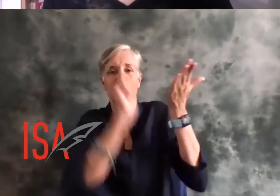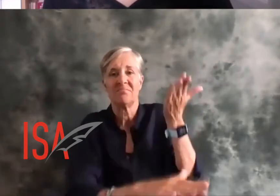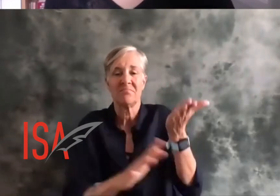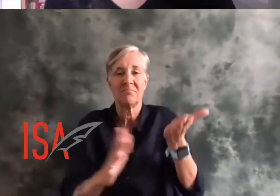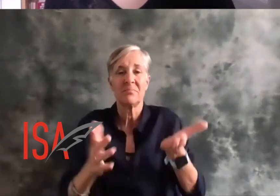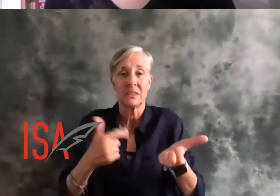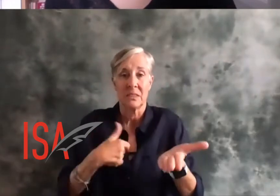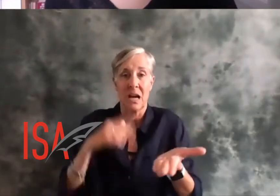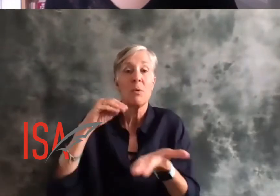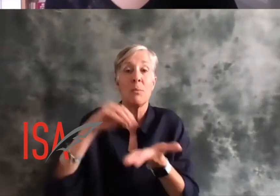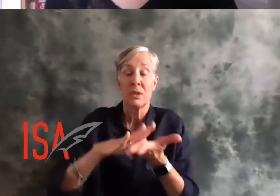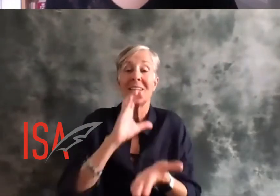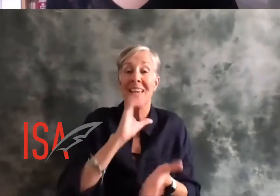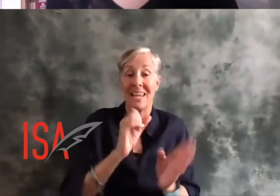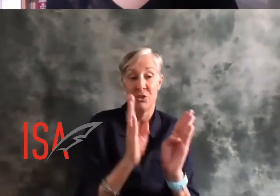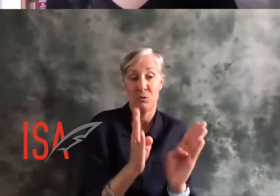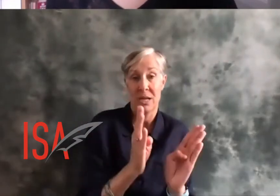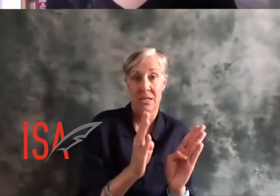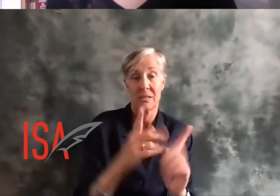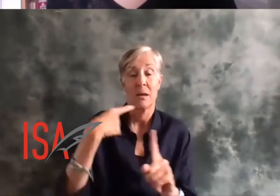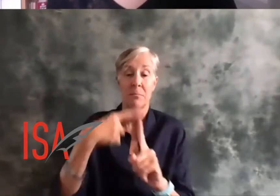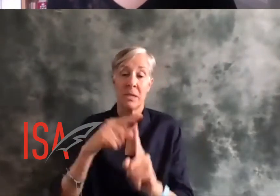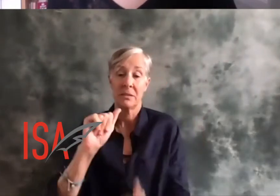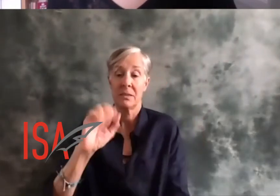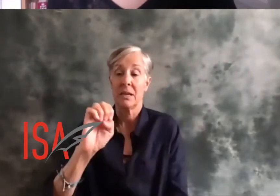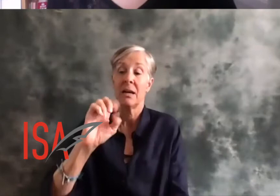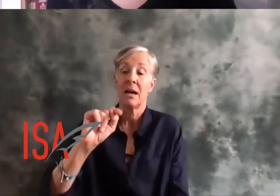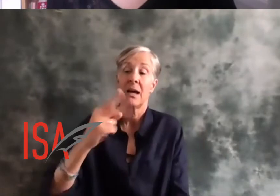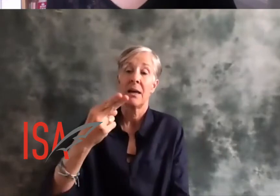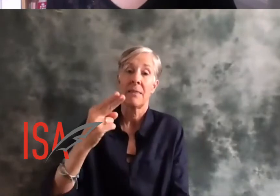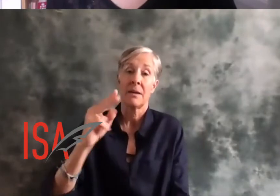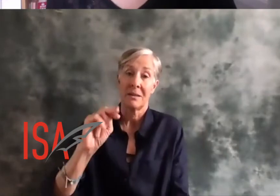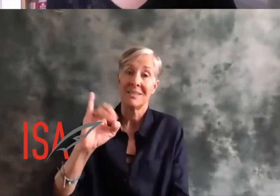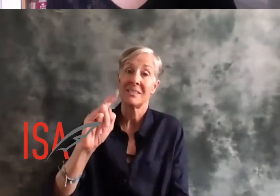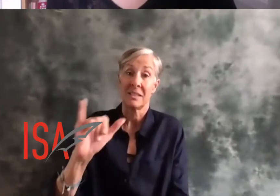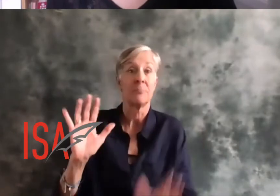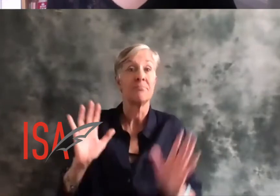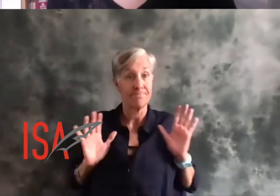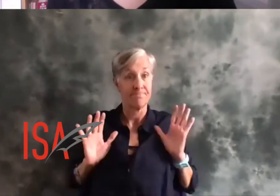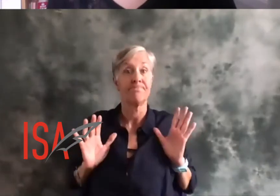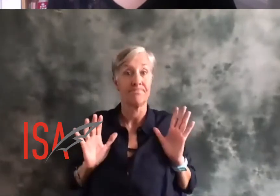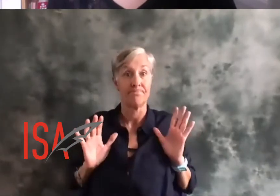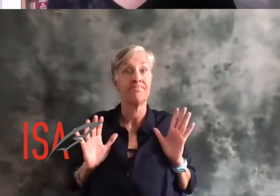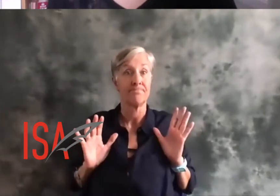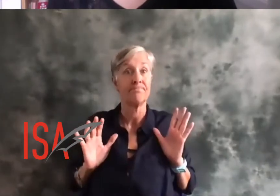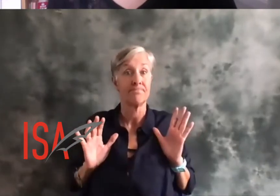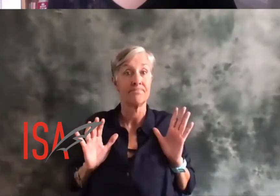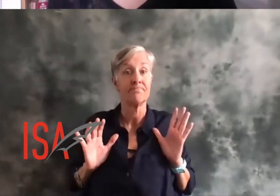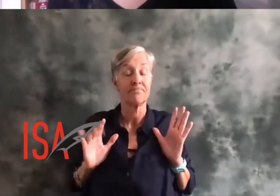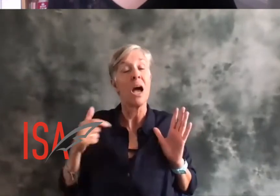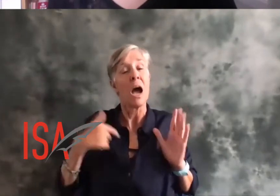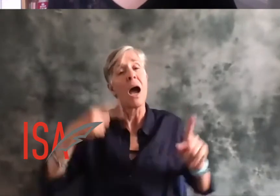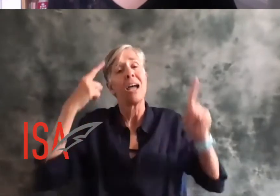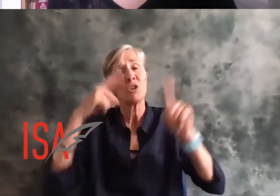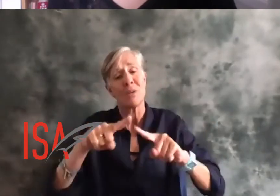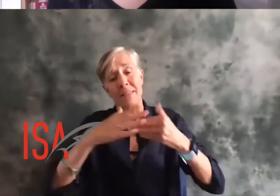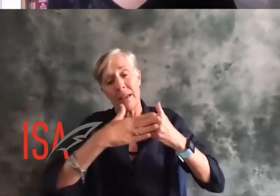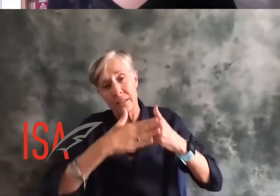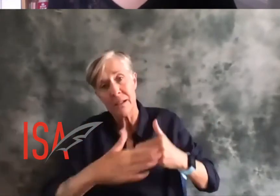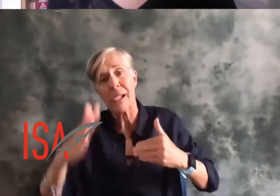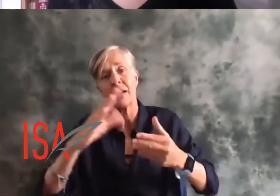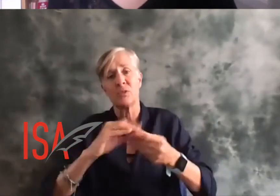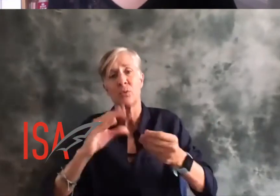an age range, and then I'll put the ethnicity and leave it at that. And I do agree that then the rest of the